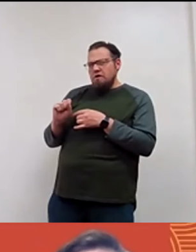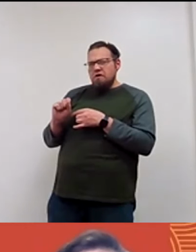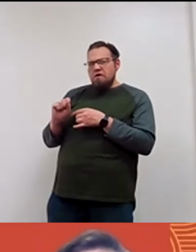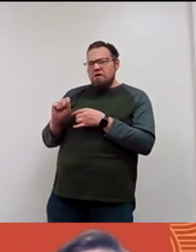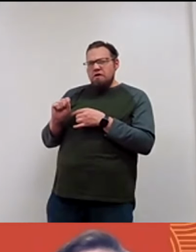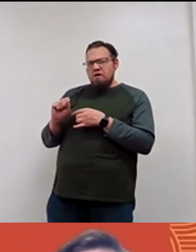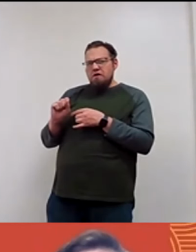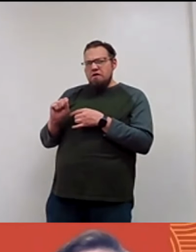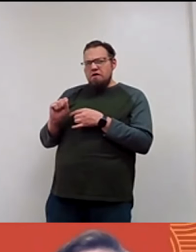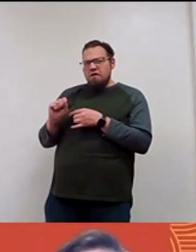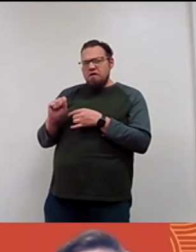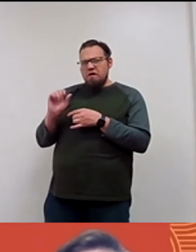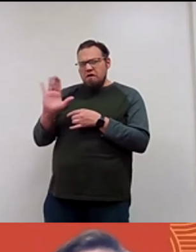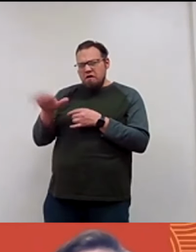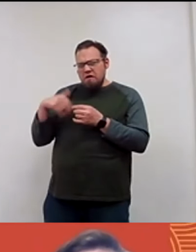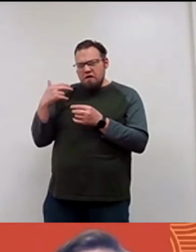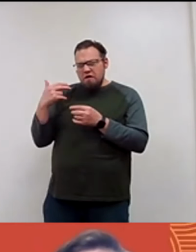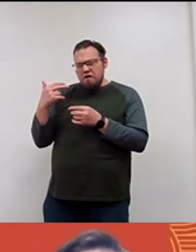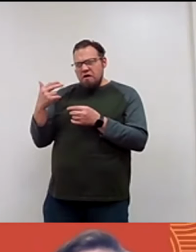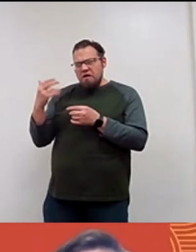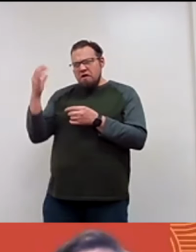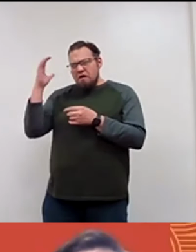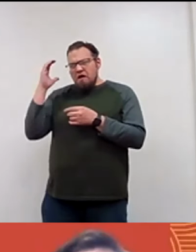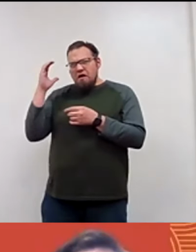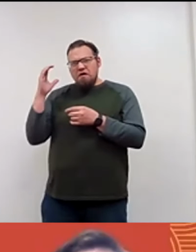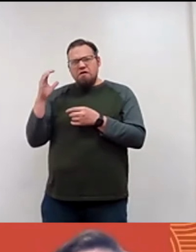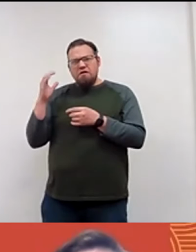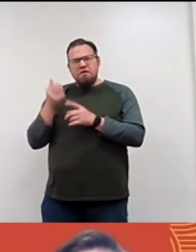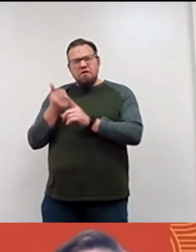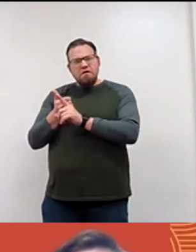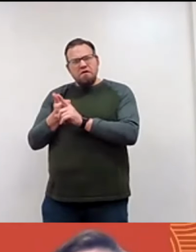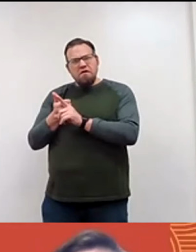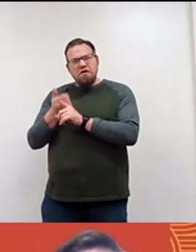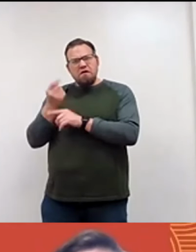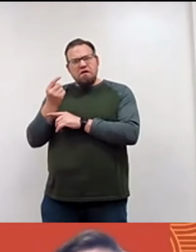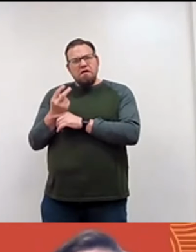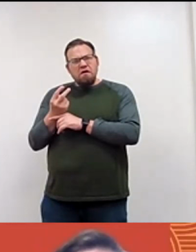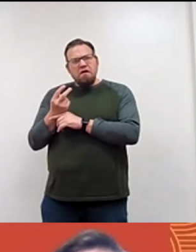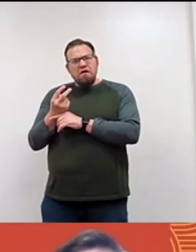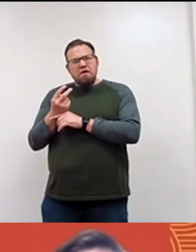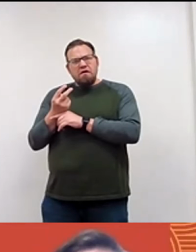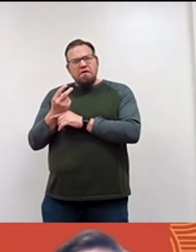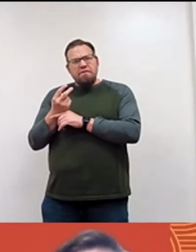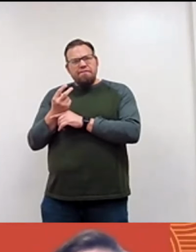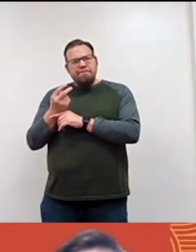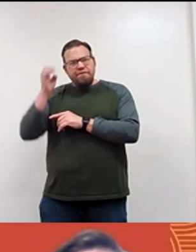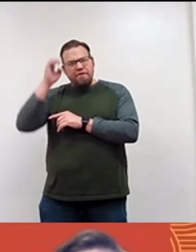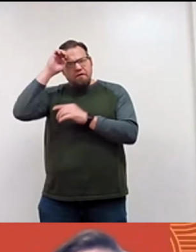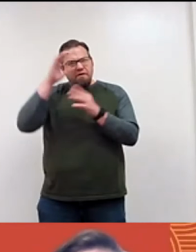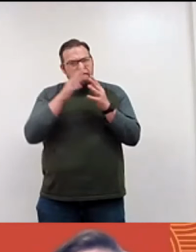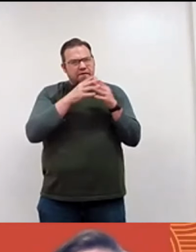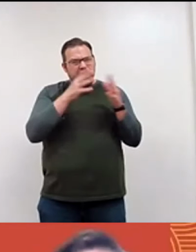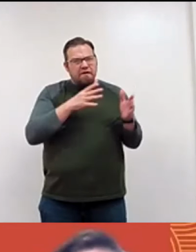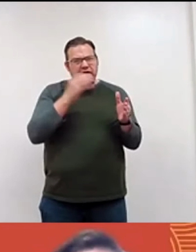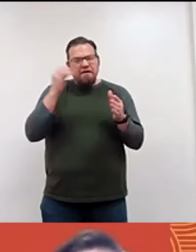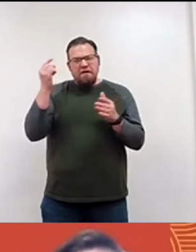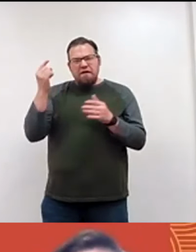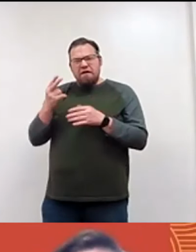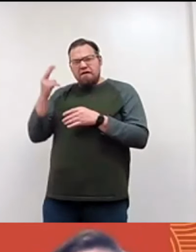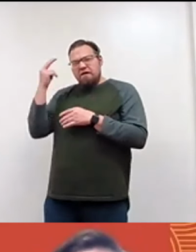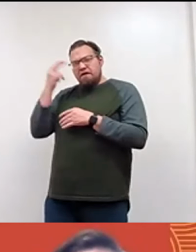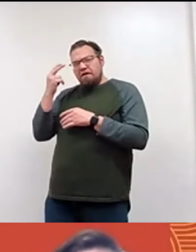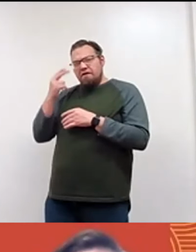in his cousin happened to be half European American and half Mexican. And what